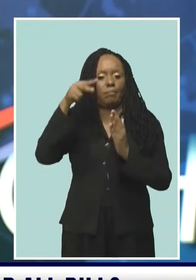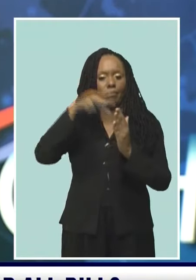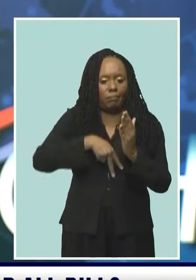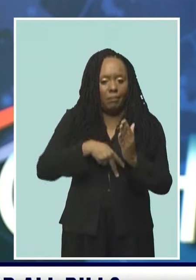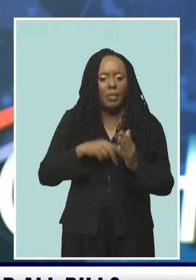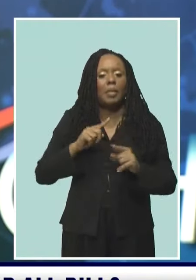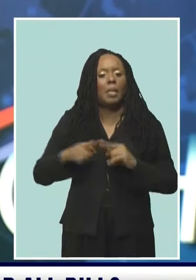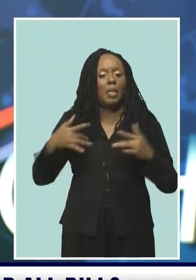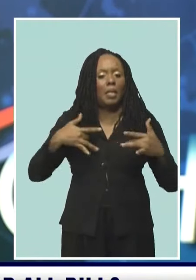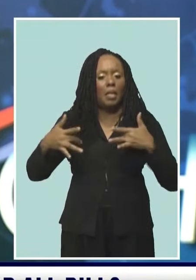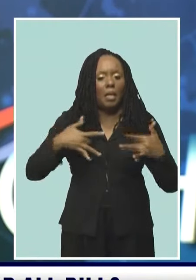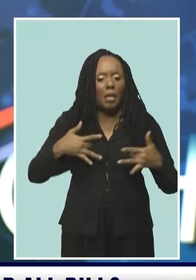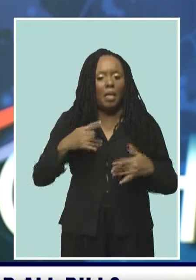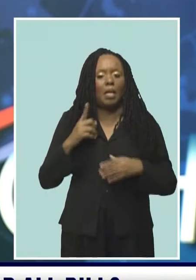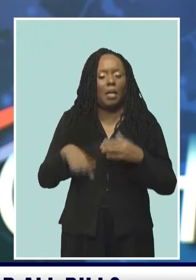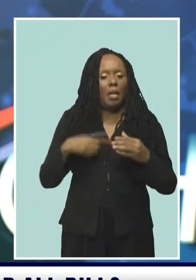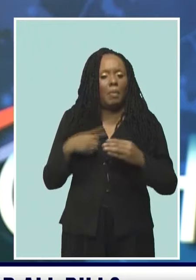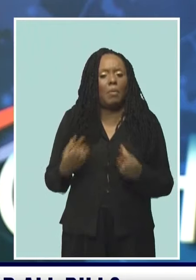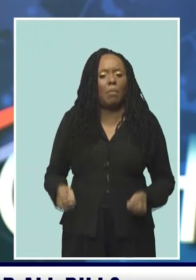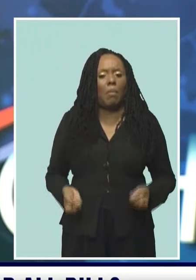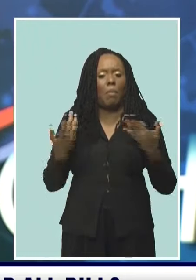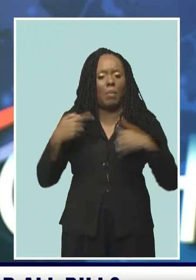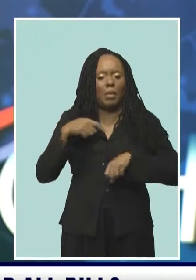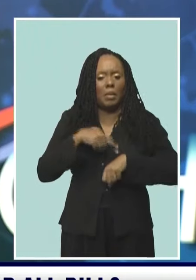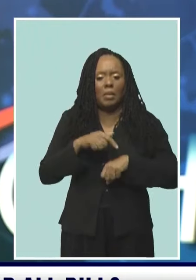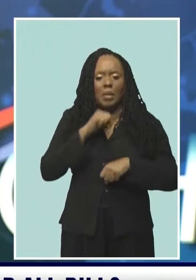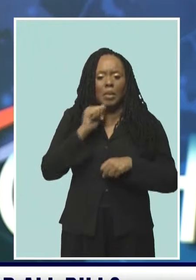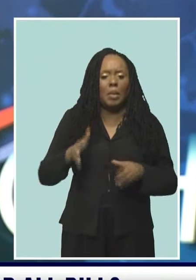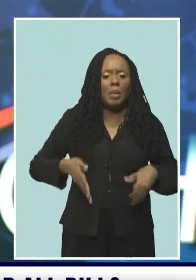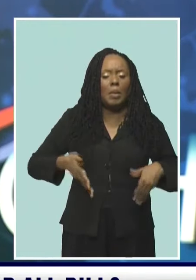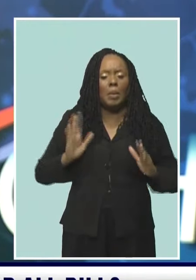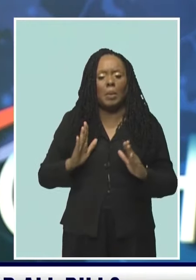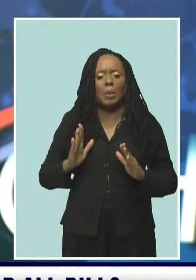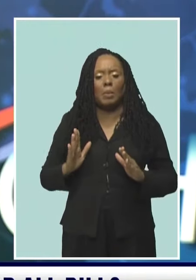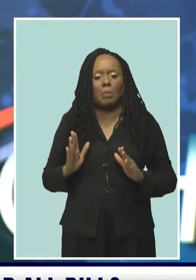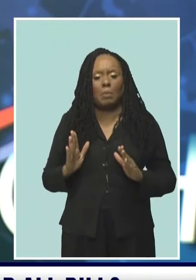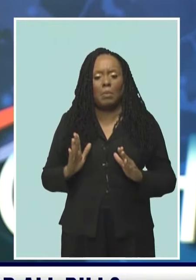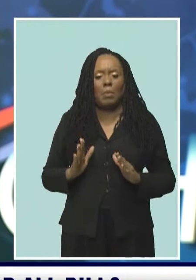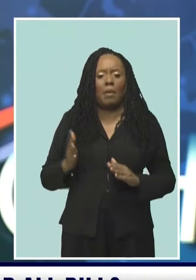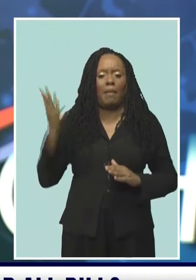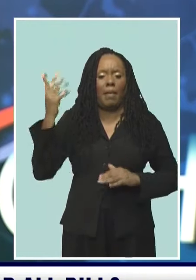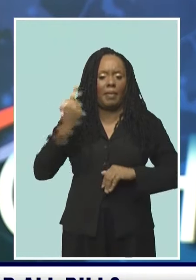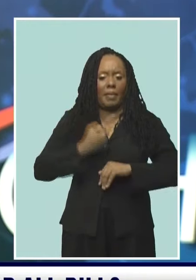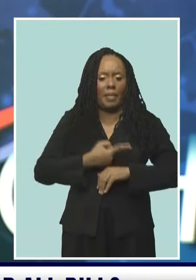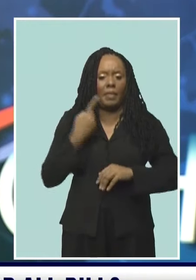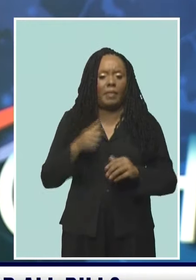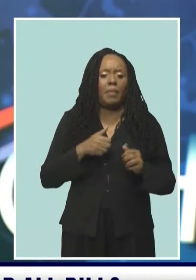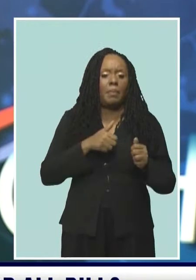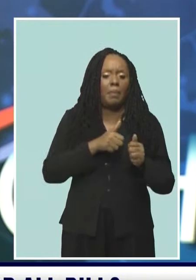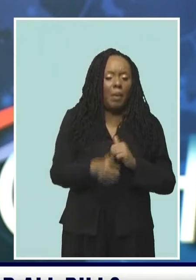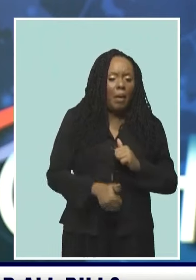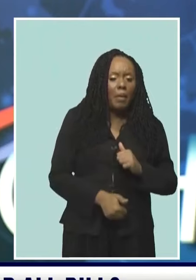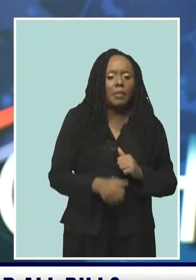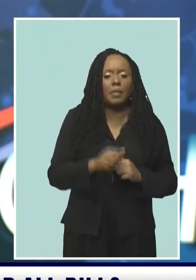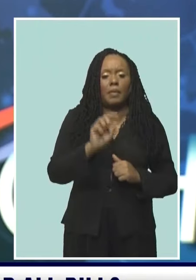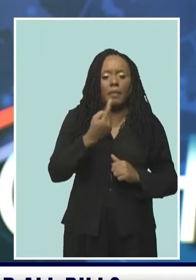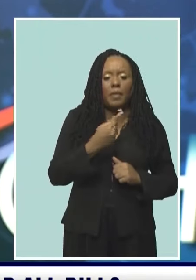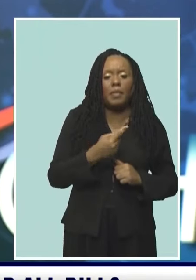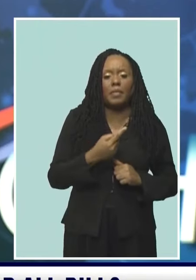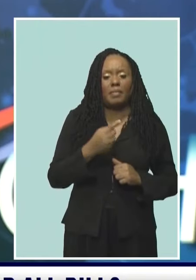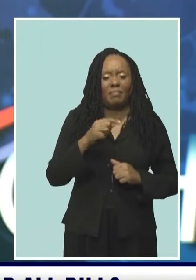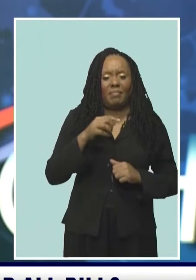raised concerns about the number of times the House does not allow for the stipulated 5 days to pass between the first and second readings